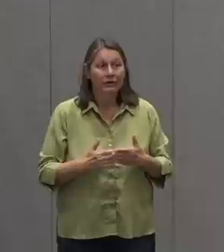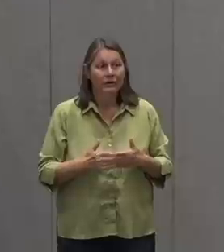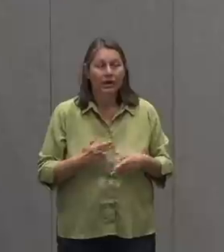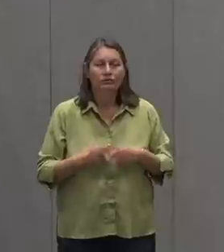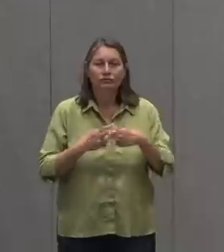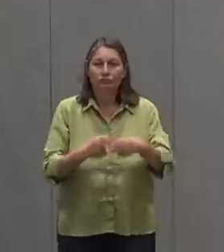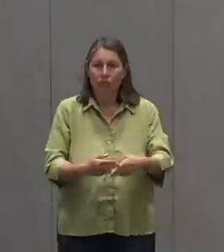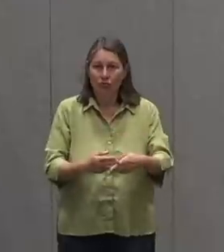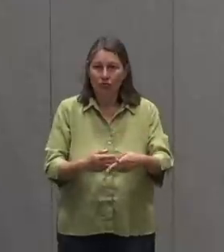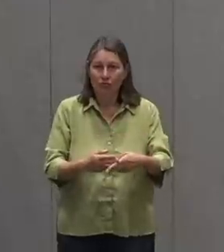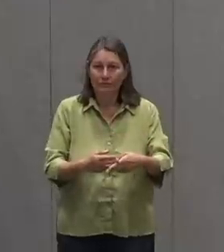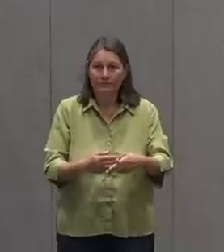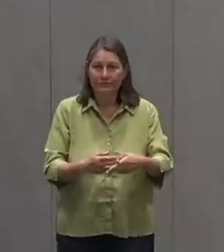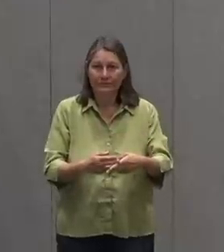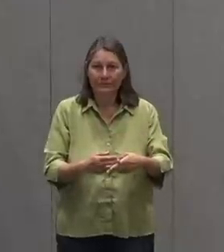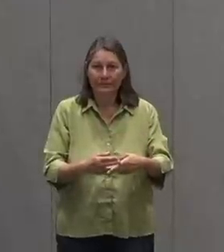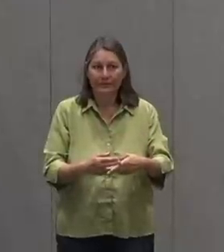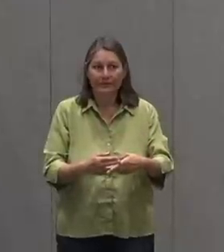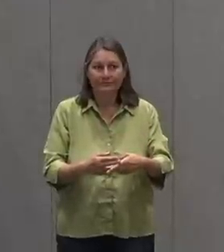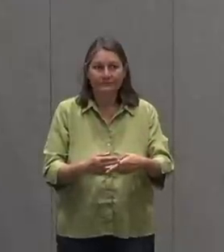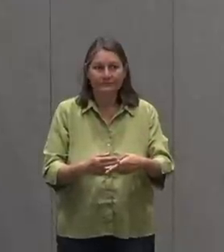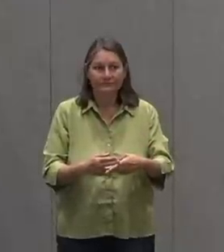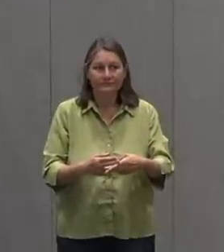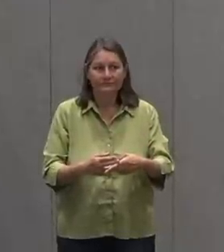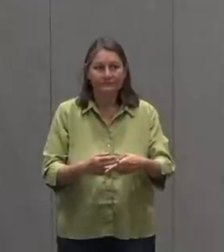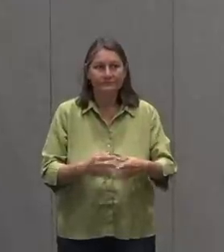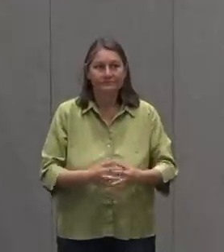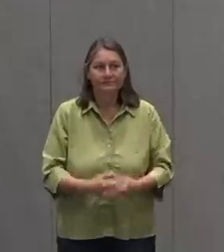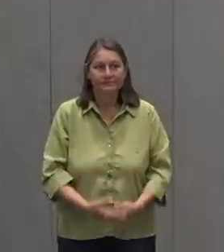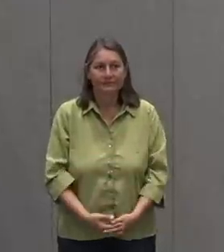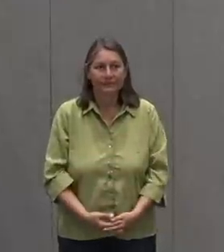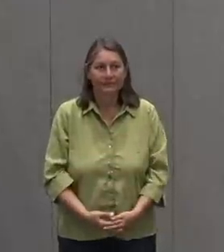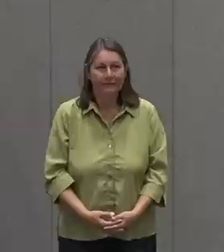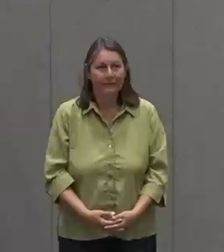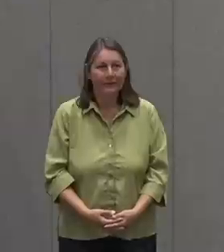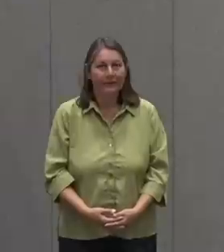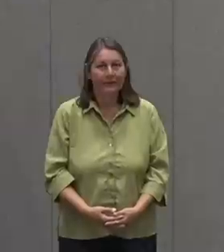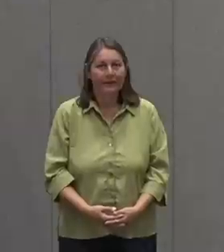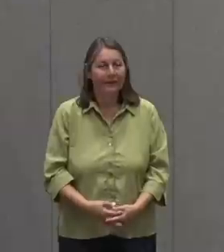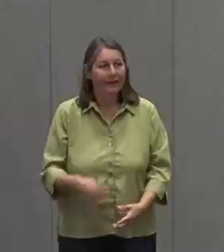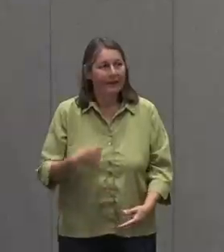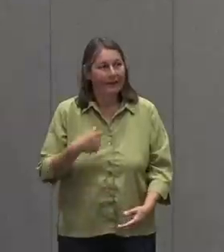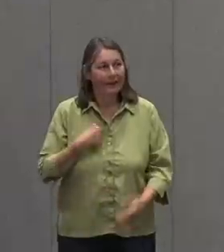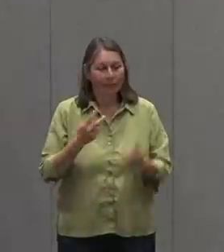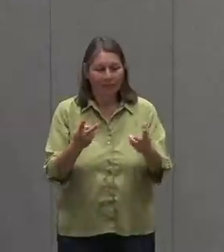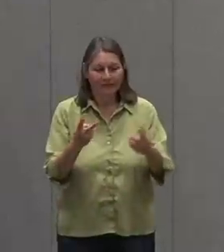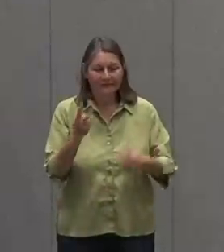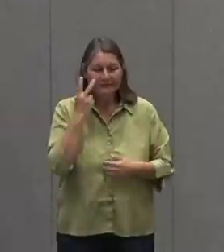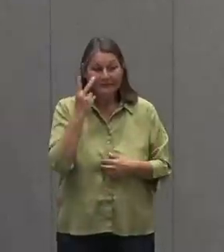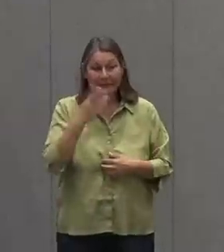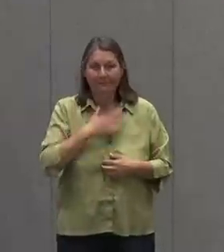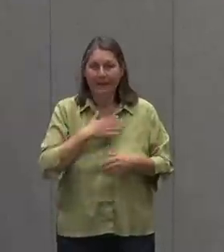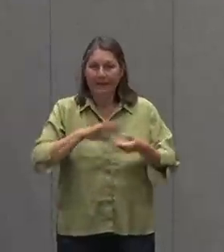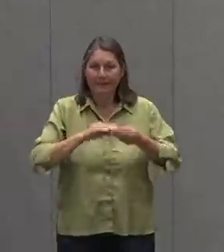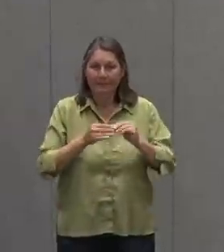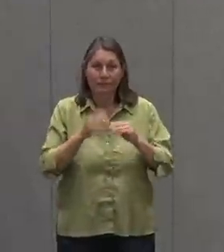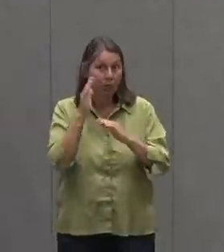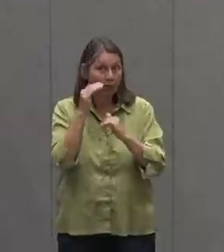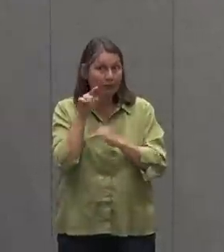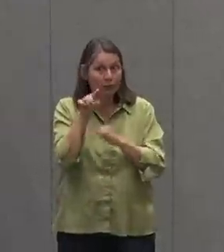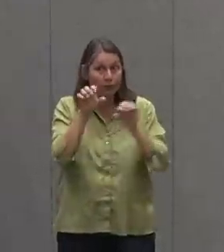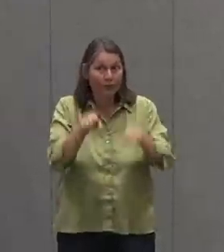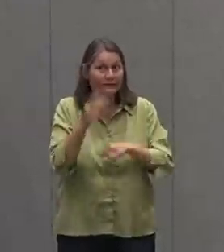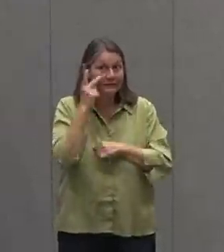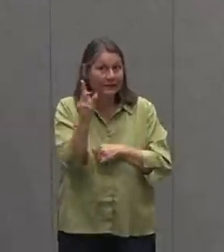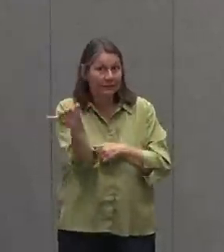called, get this, want to be able to see my numbers that I came up with, and hopefully you guys can see those out there